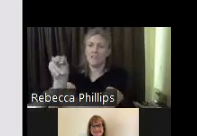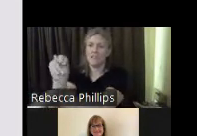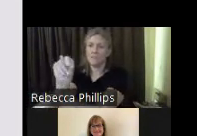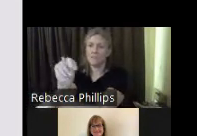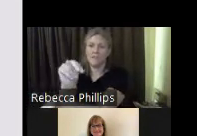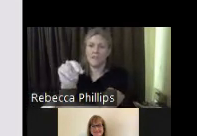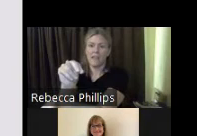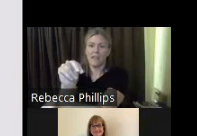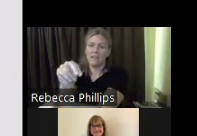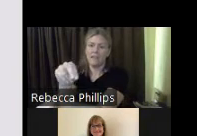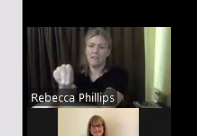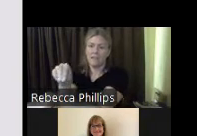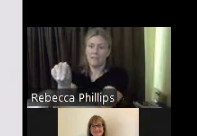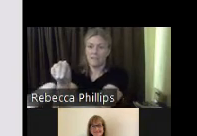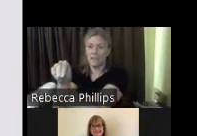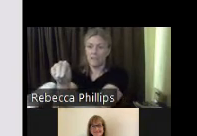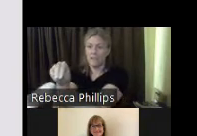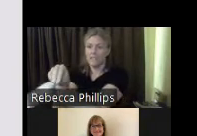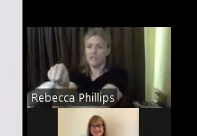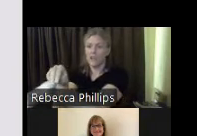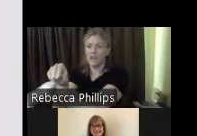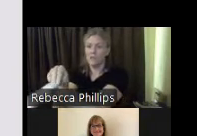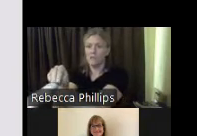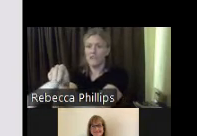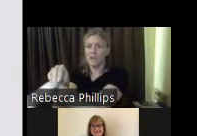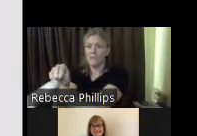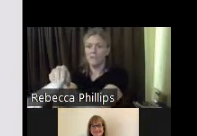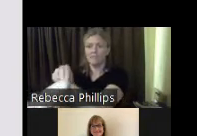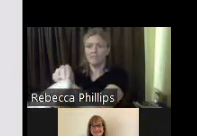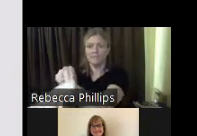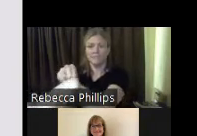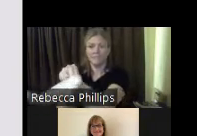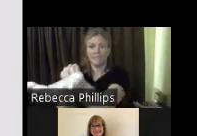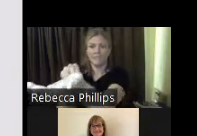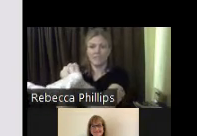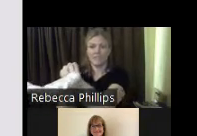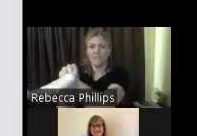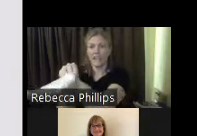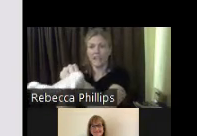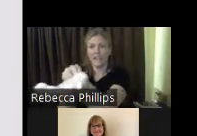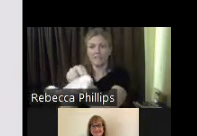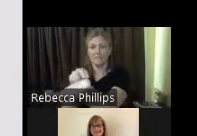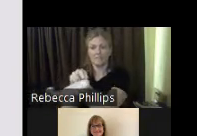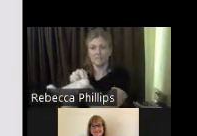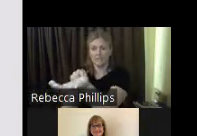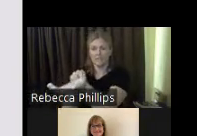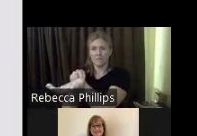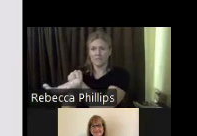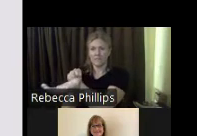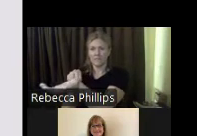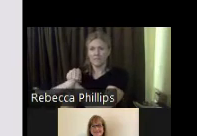A nurse would be the N. Just right at your pulse, tapping it. Just a flat hand.